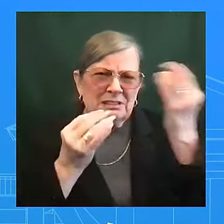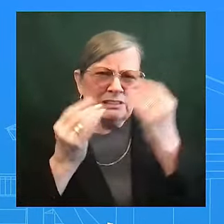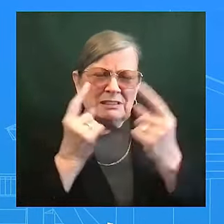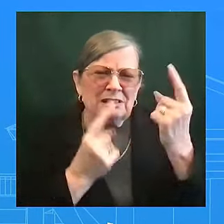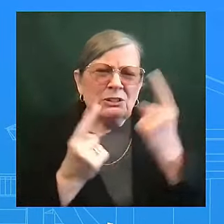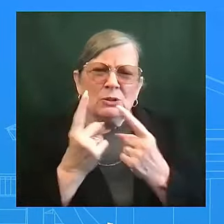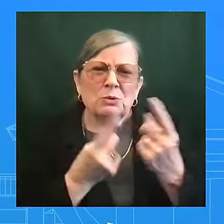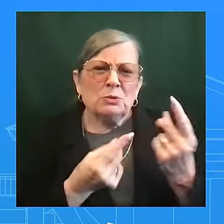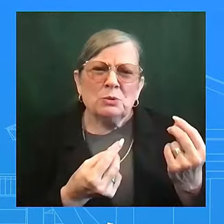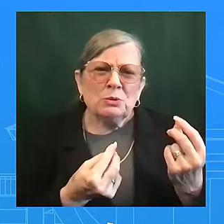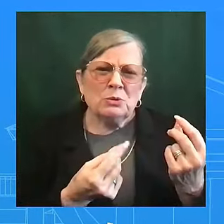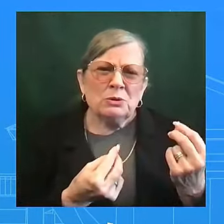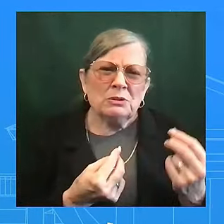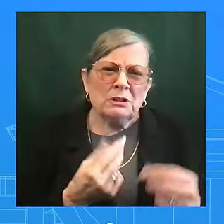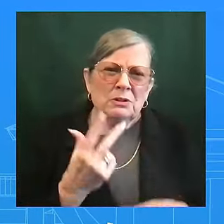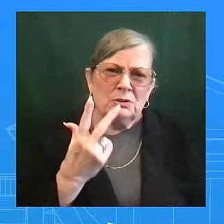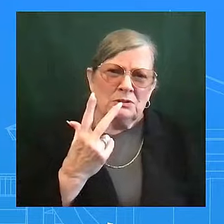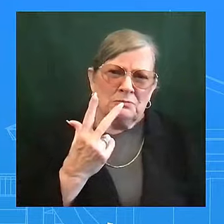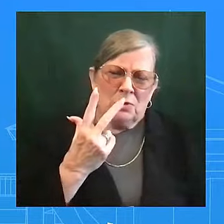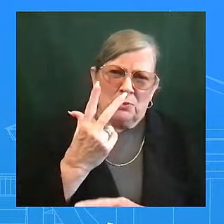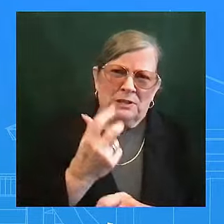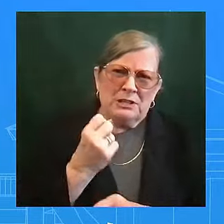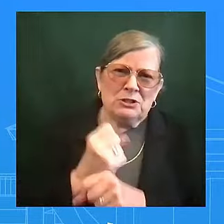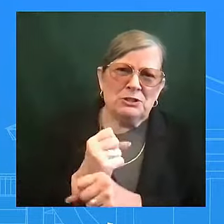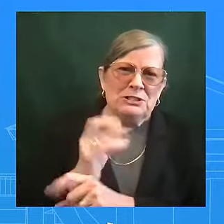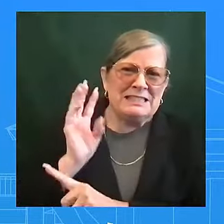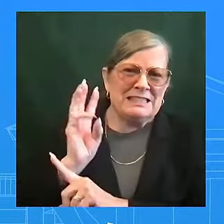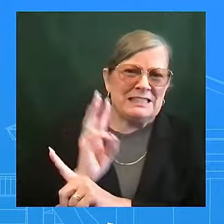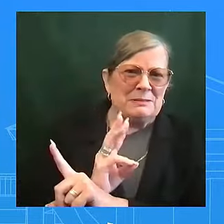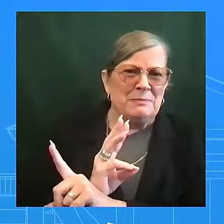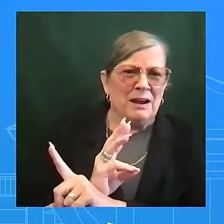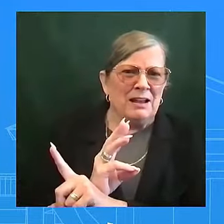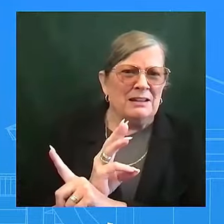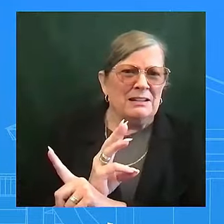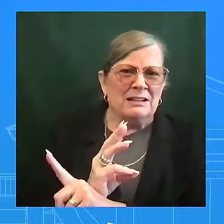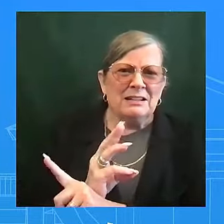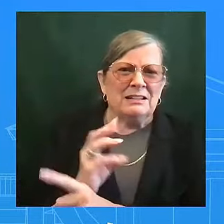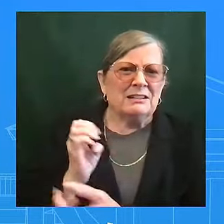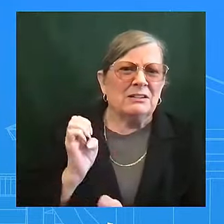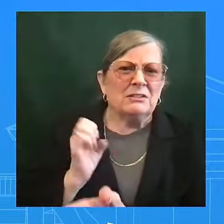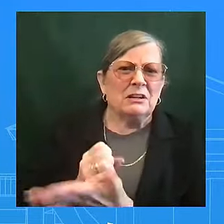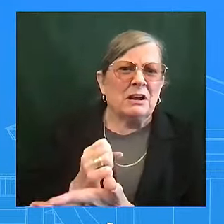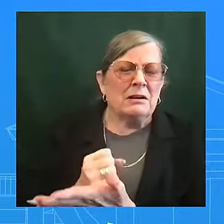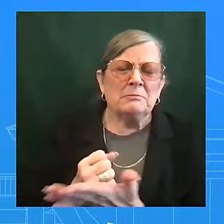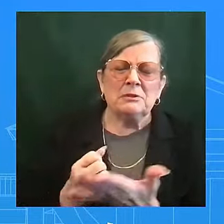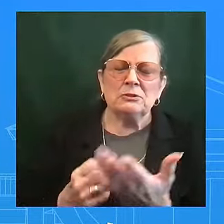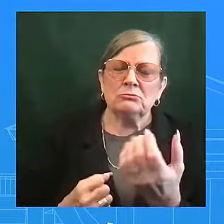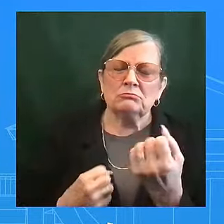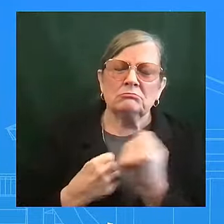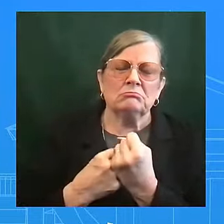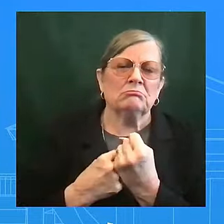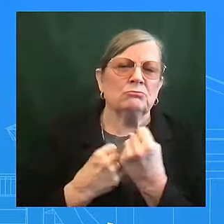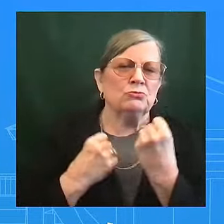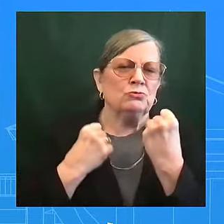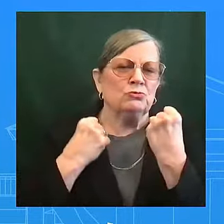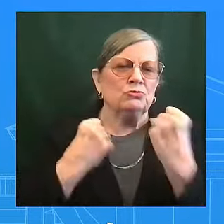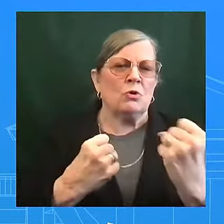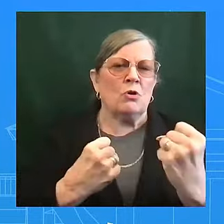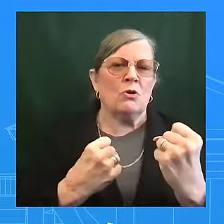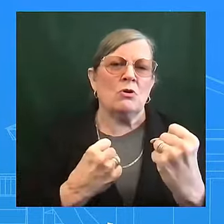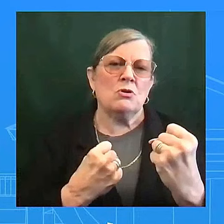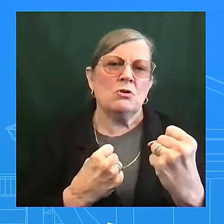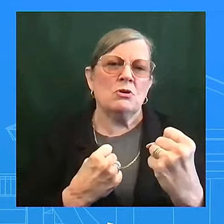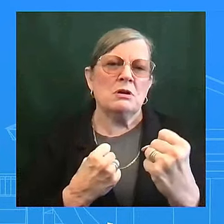strongest economy in the world. You hear the comeback stories in places like Milwaukee, to Dayton, to Scranton,